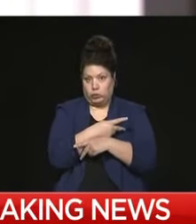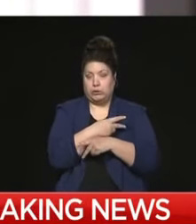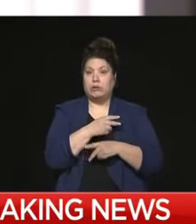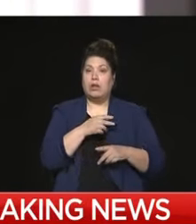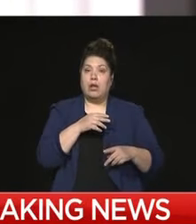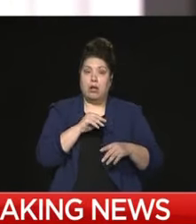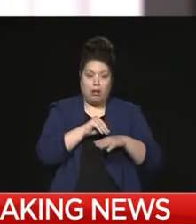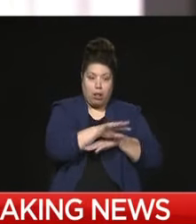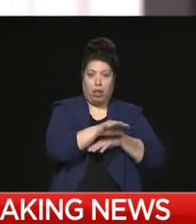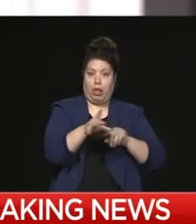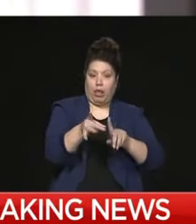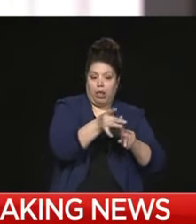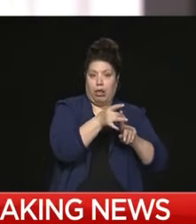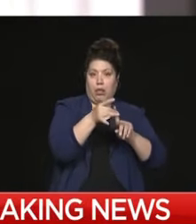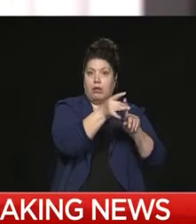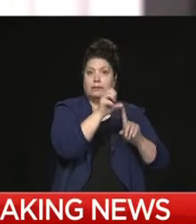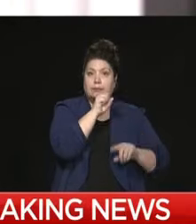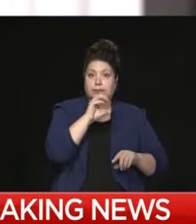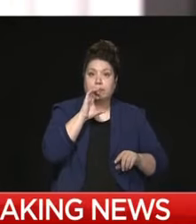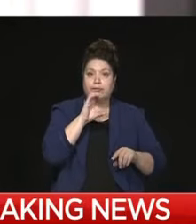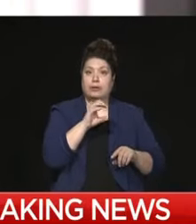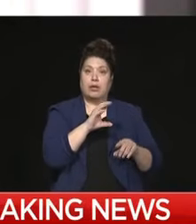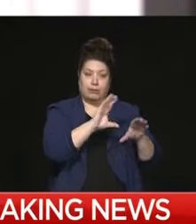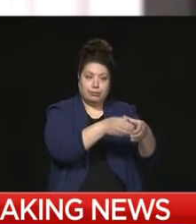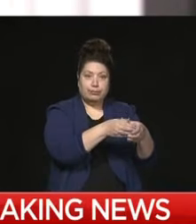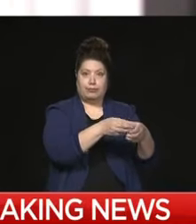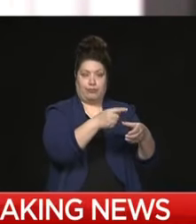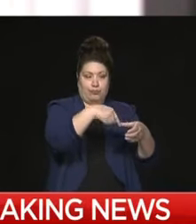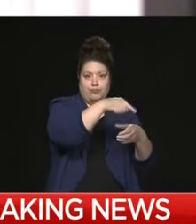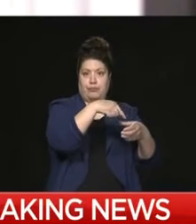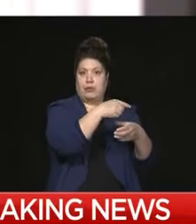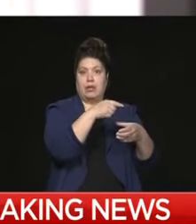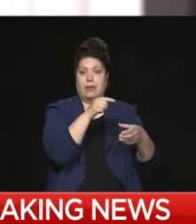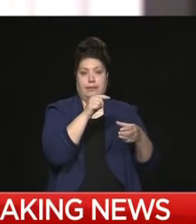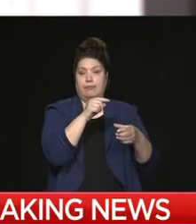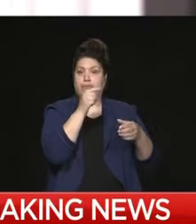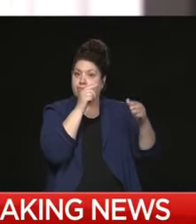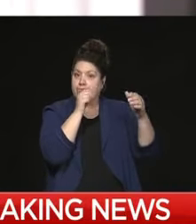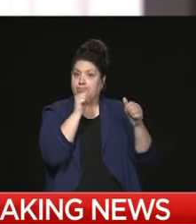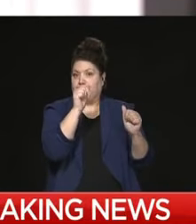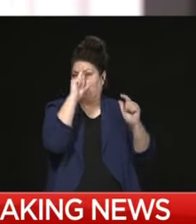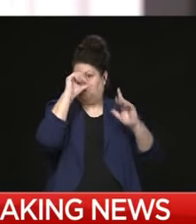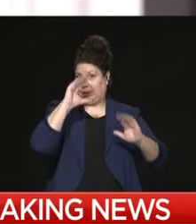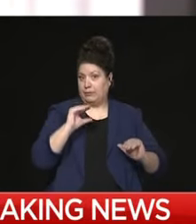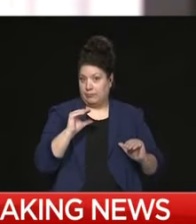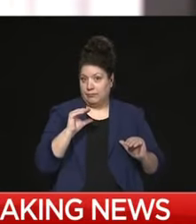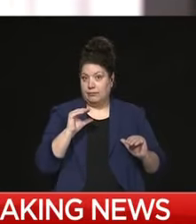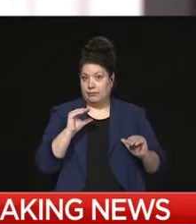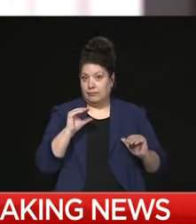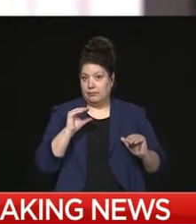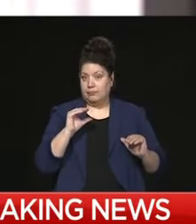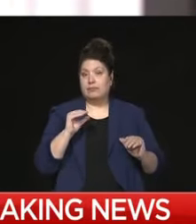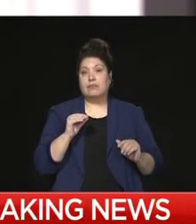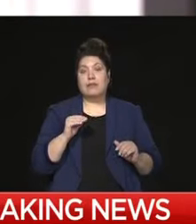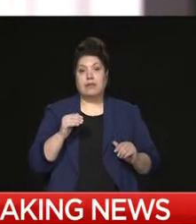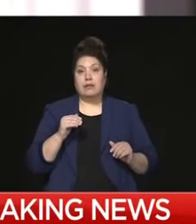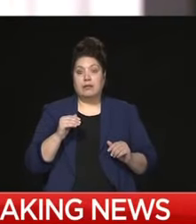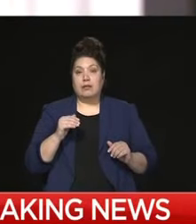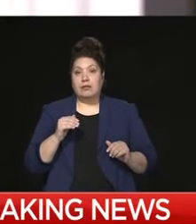seniors' residences and long-term care centres than we had certainly hoped